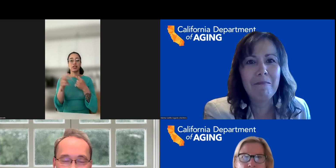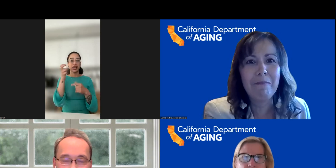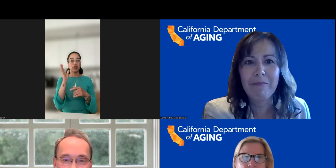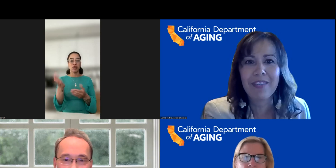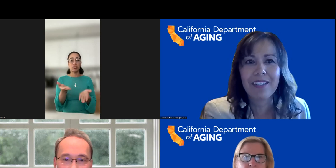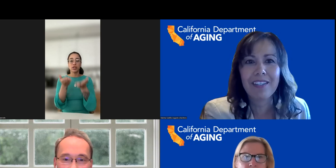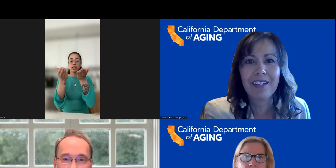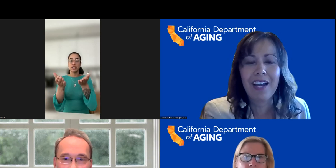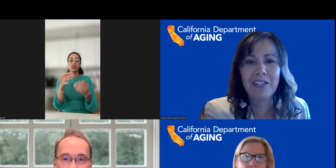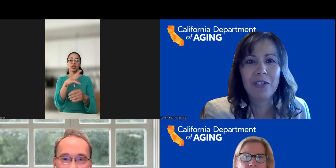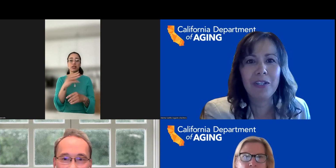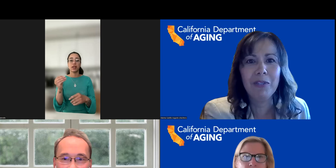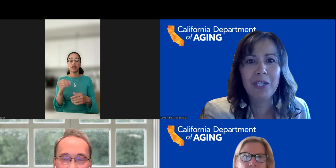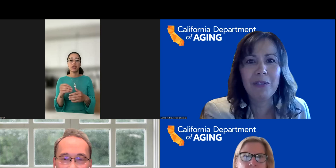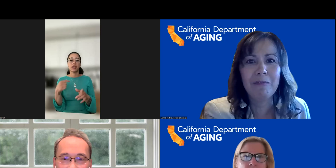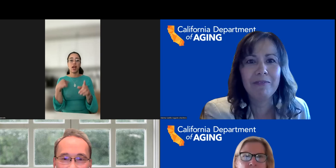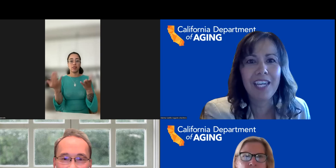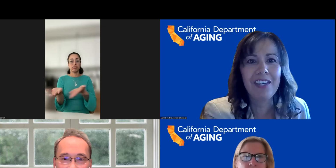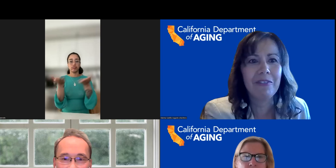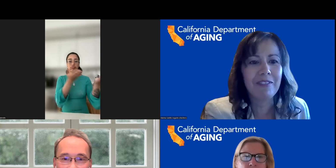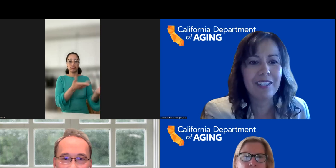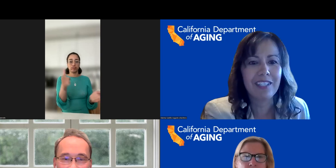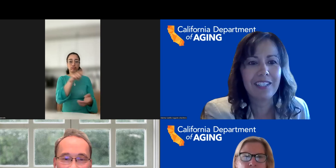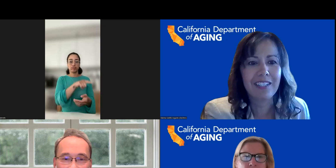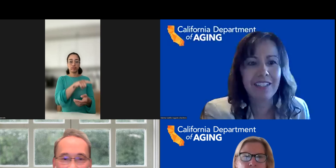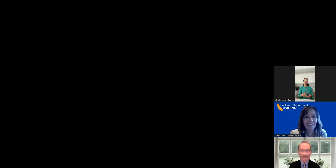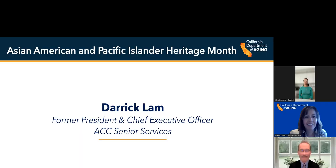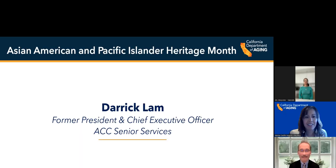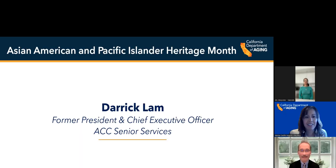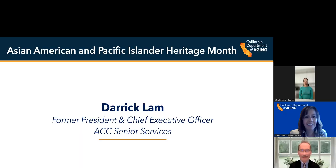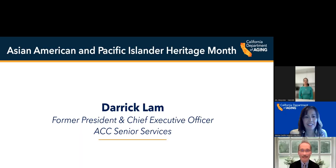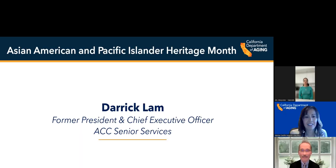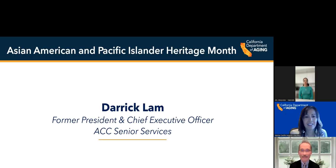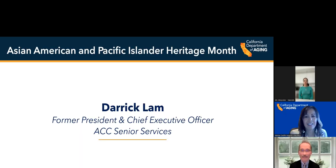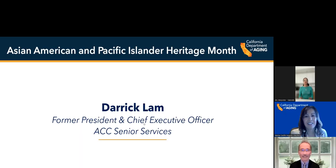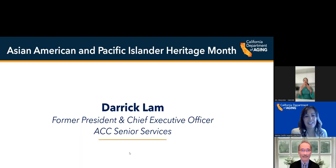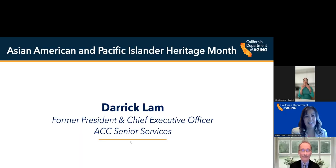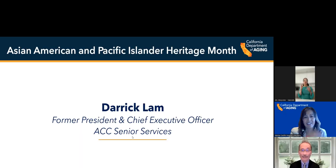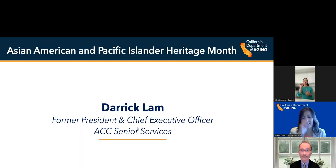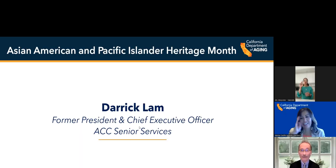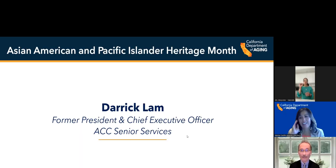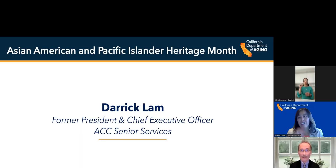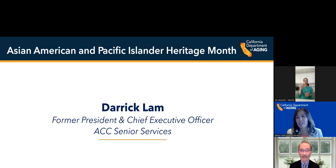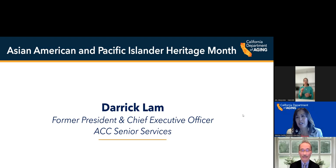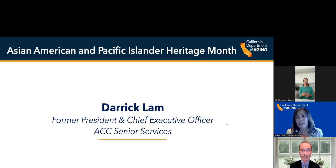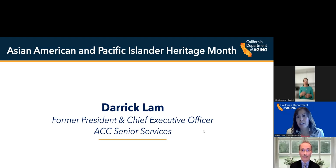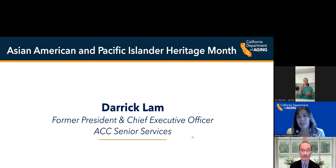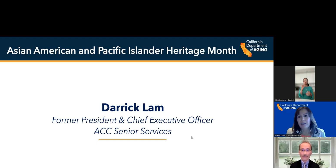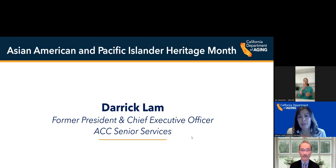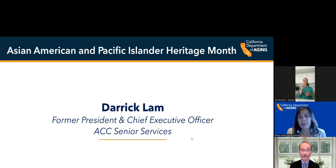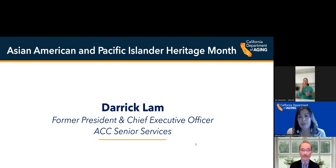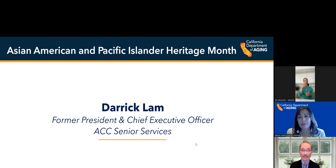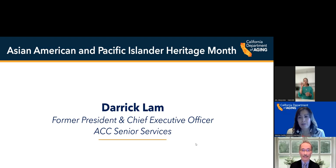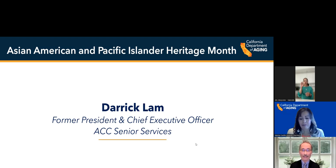I turn it over to you. Thank you. Thank you, Marina. First and foremost, I want